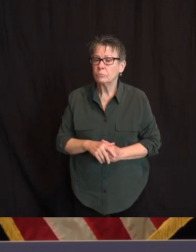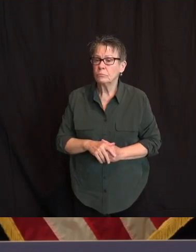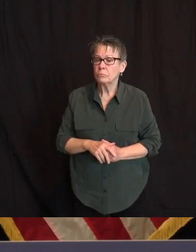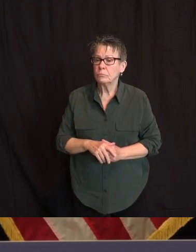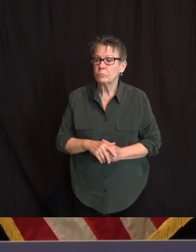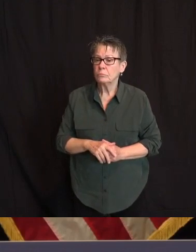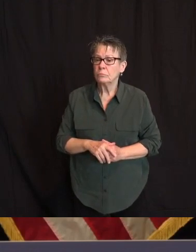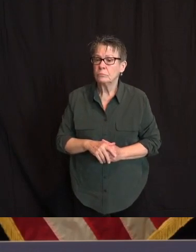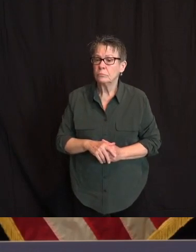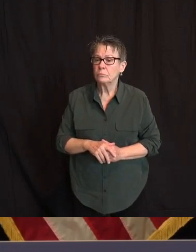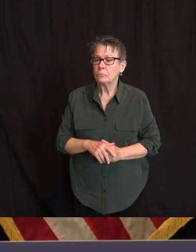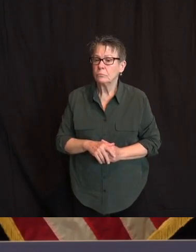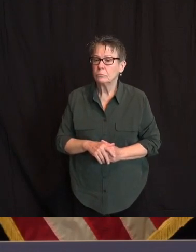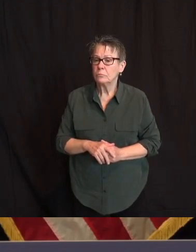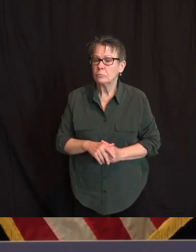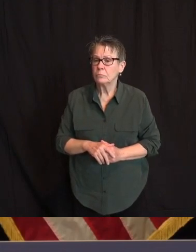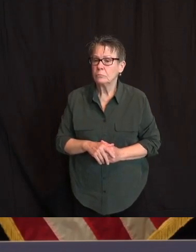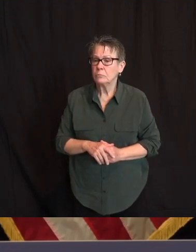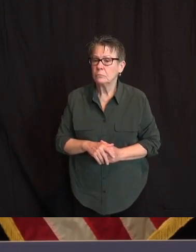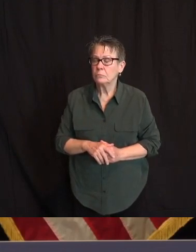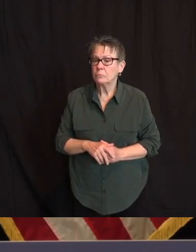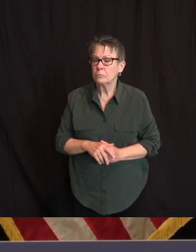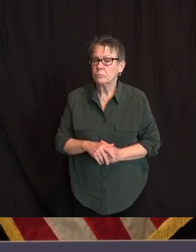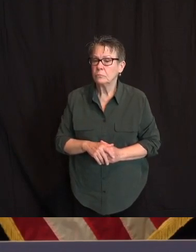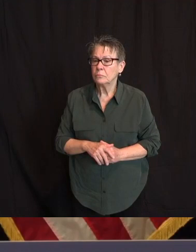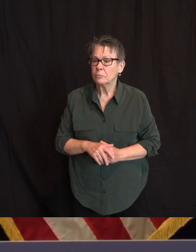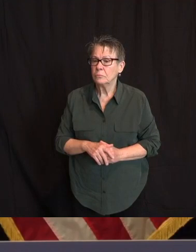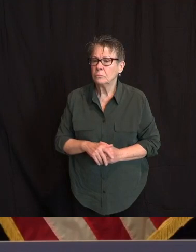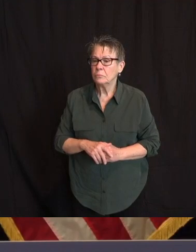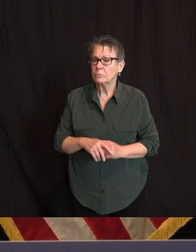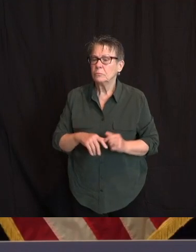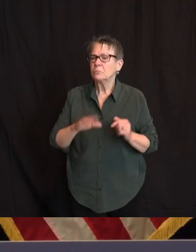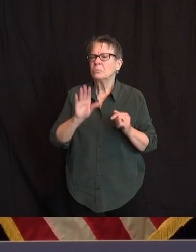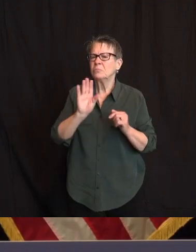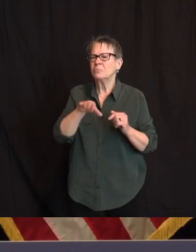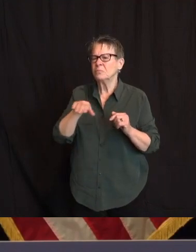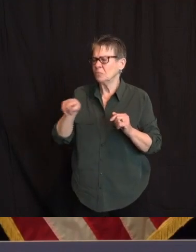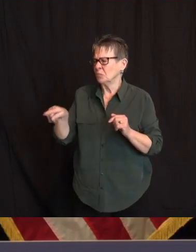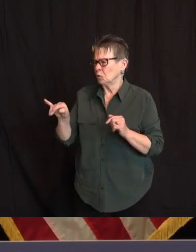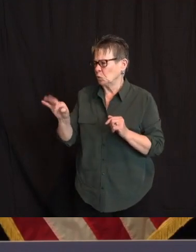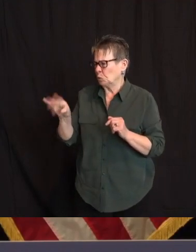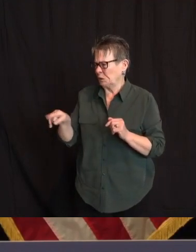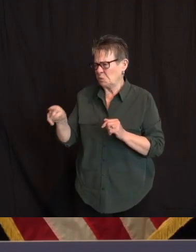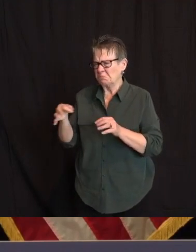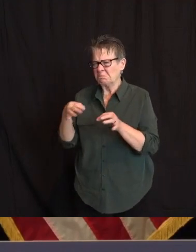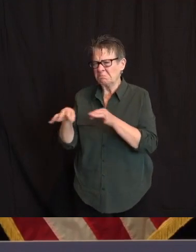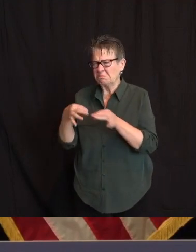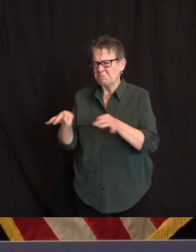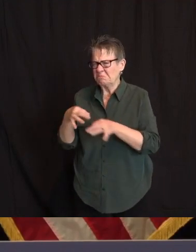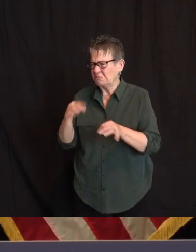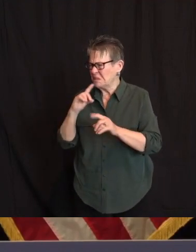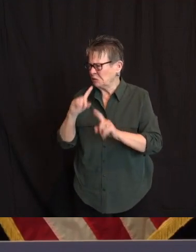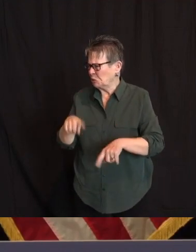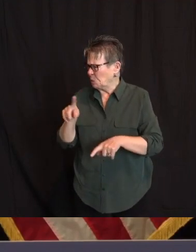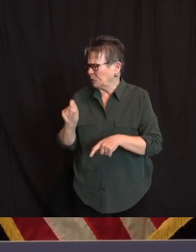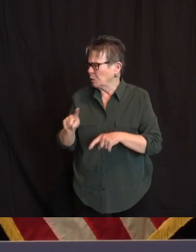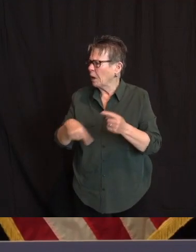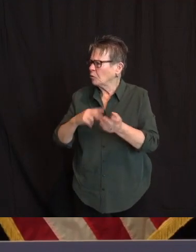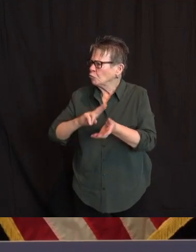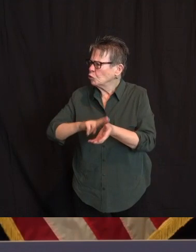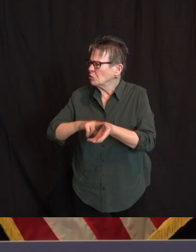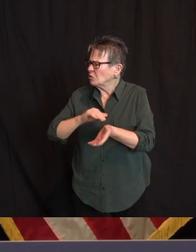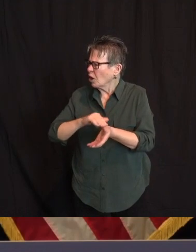and it was actually I may have the hospital wrong, so don't quote me. But I read of someone being disciplined, I think losing their